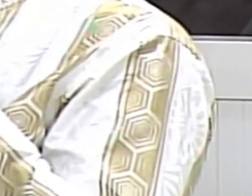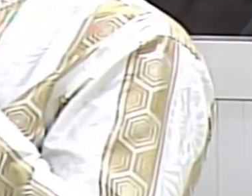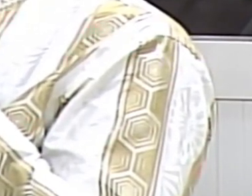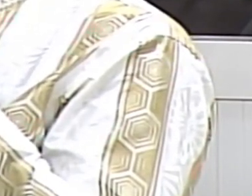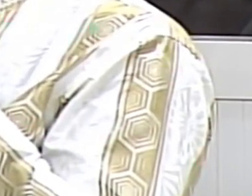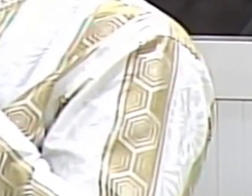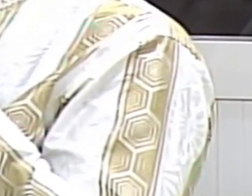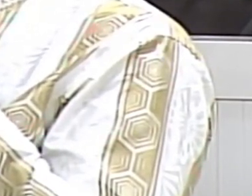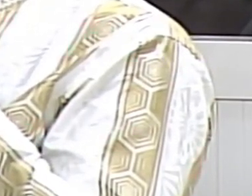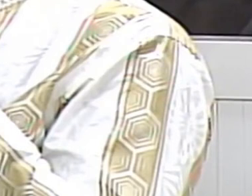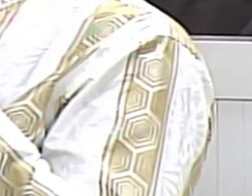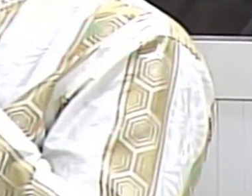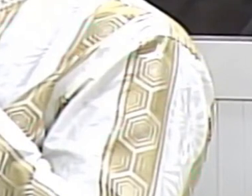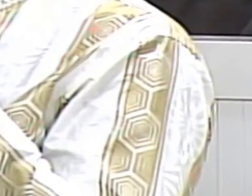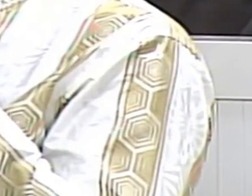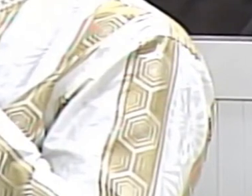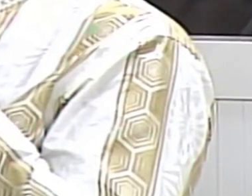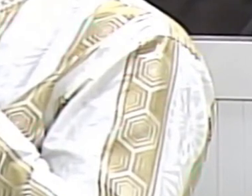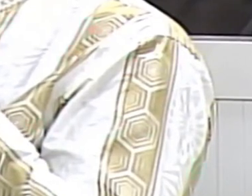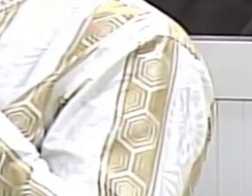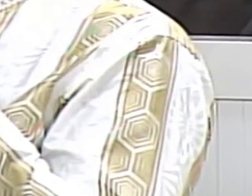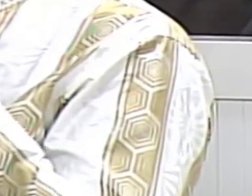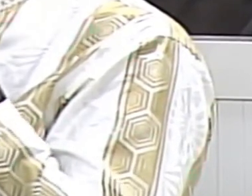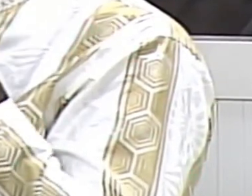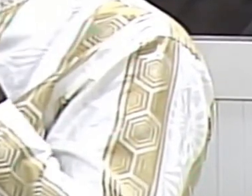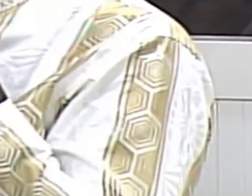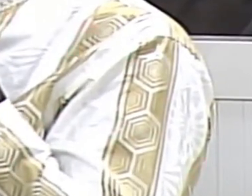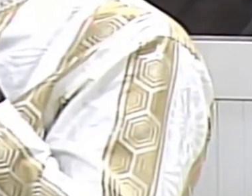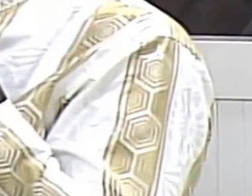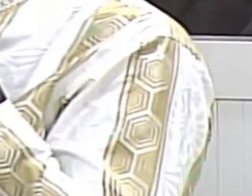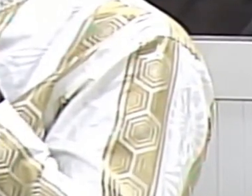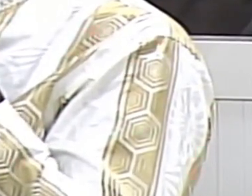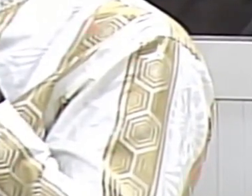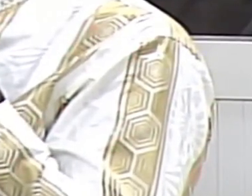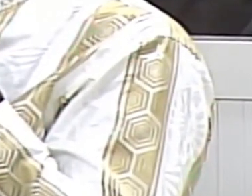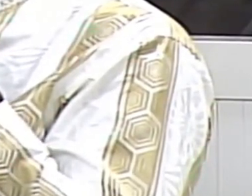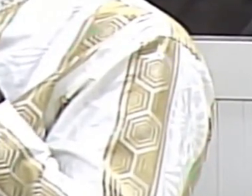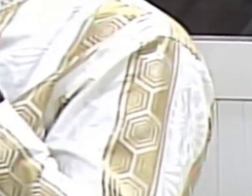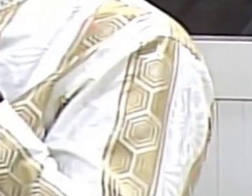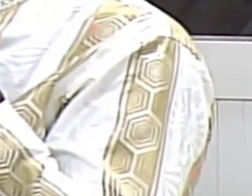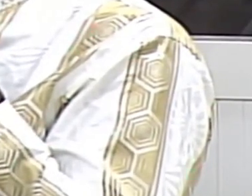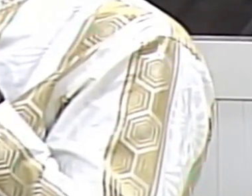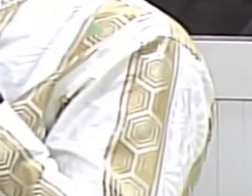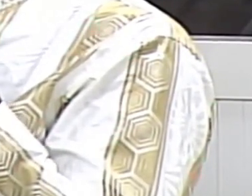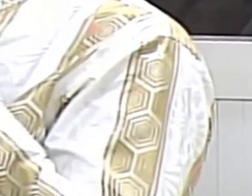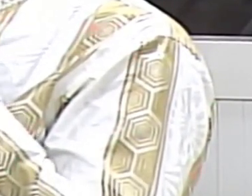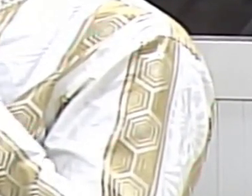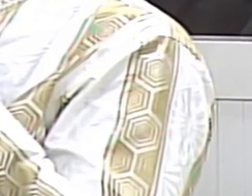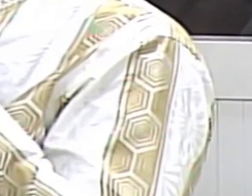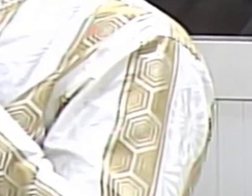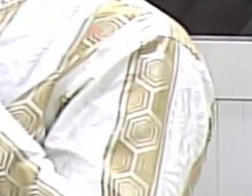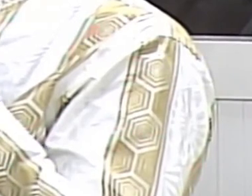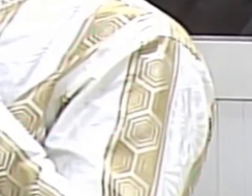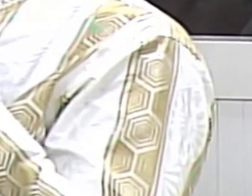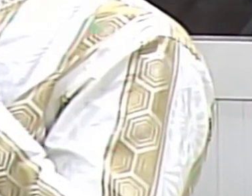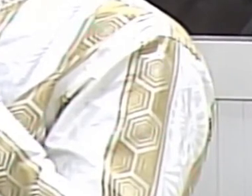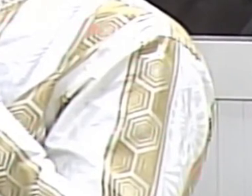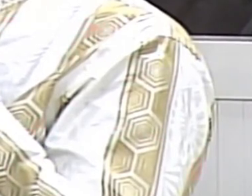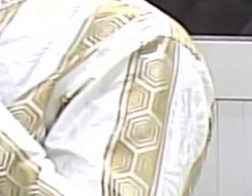of National Security Service. Donon Director General of National Security Service.